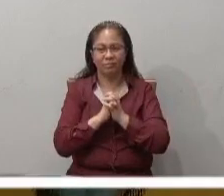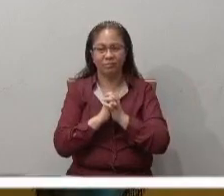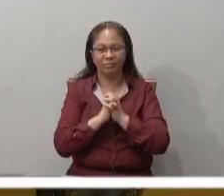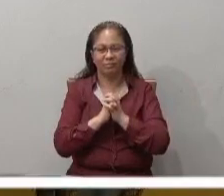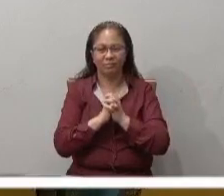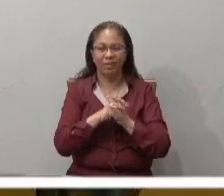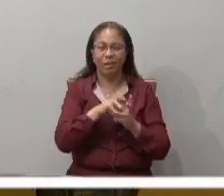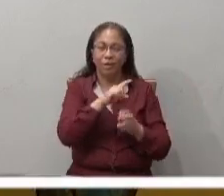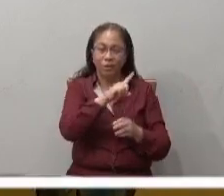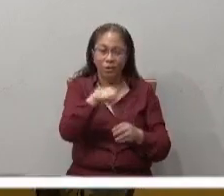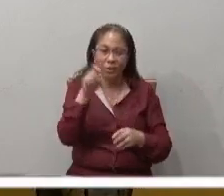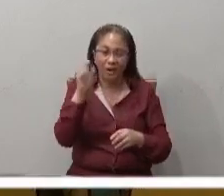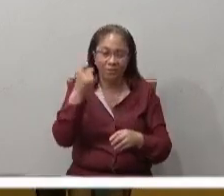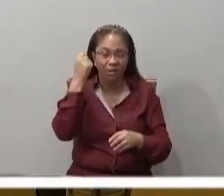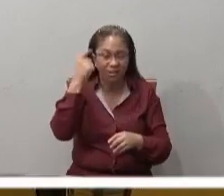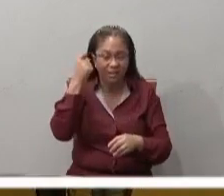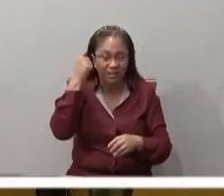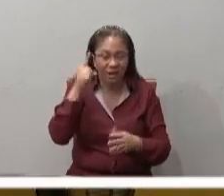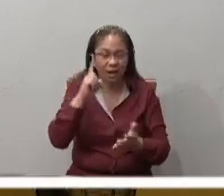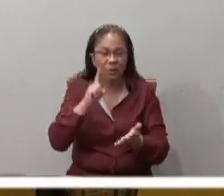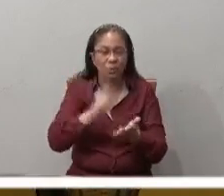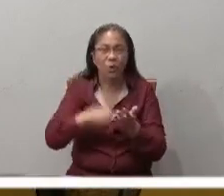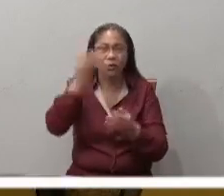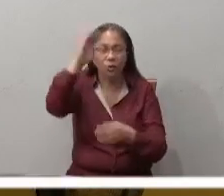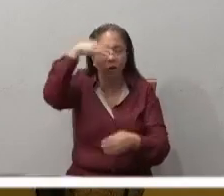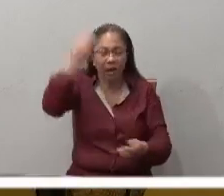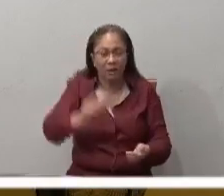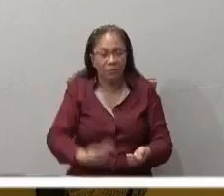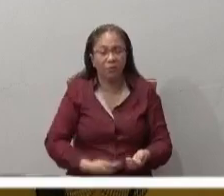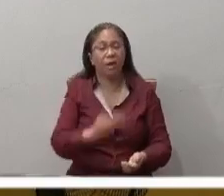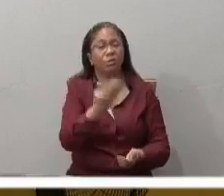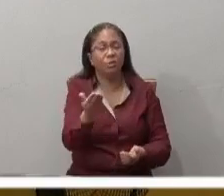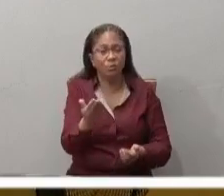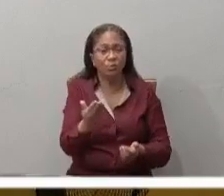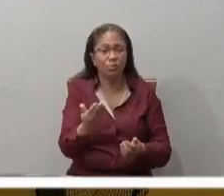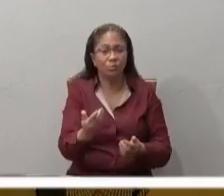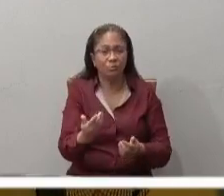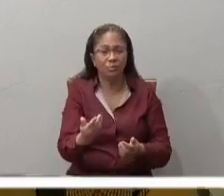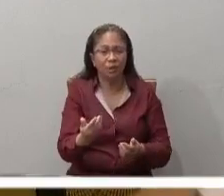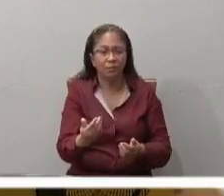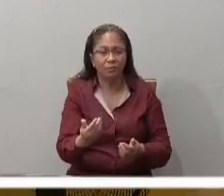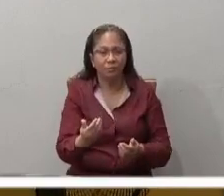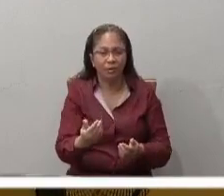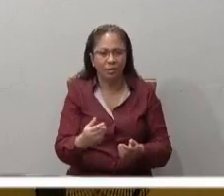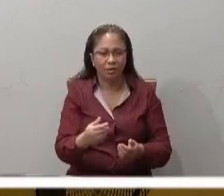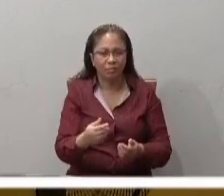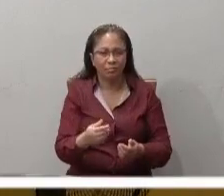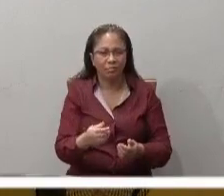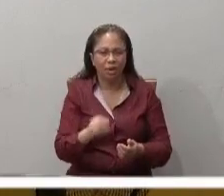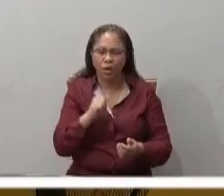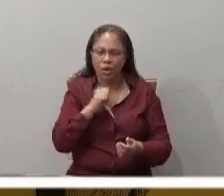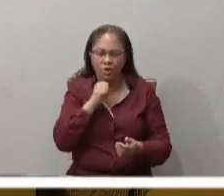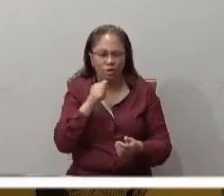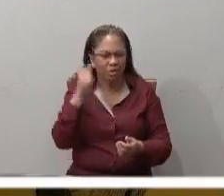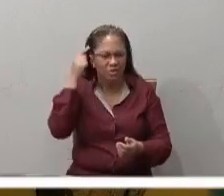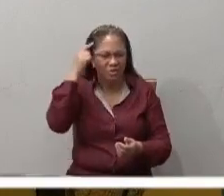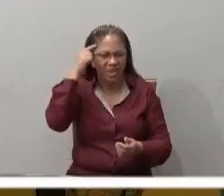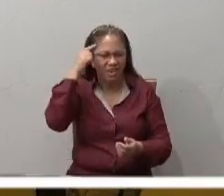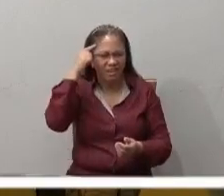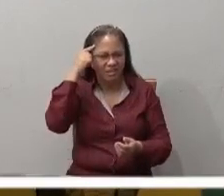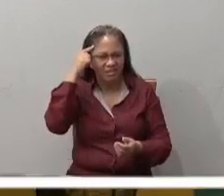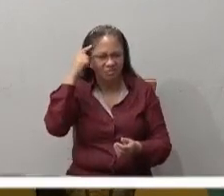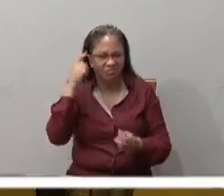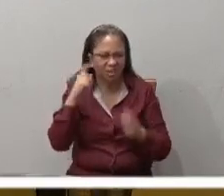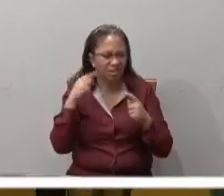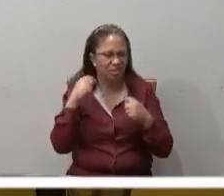Understand what you have been invited to. And never count the invitation as a hassle in your life anymore, but see it as a great